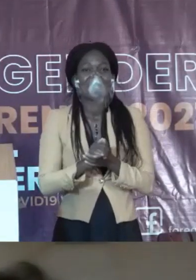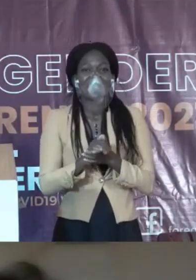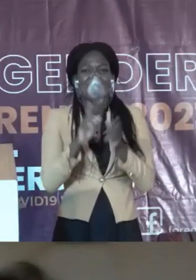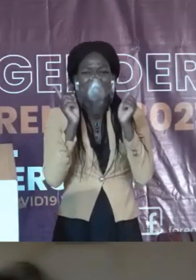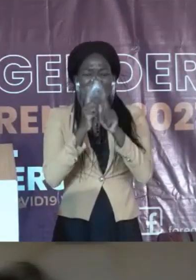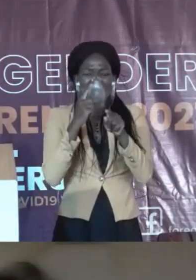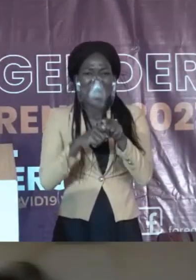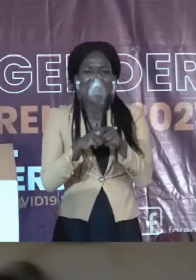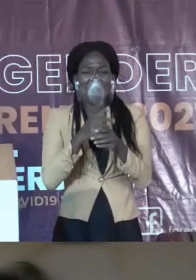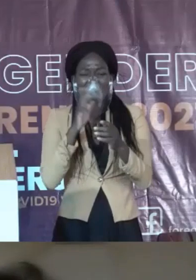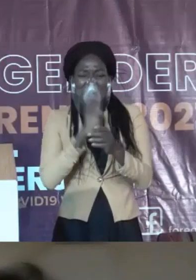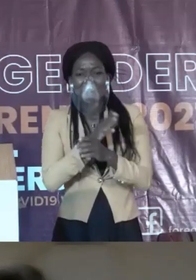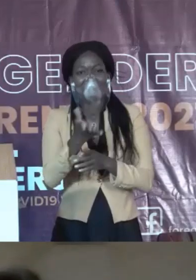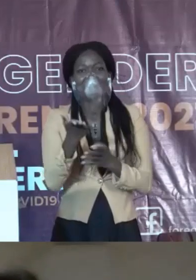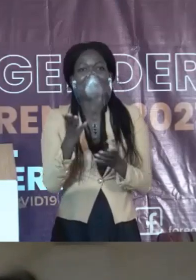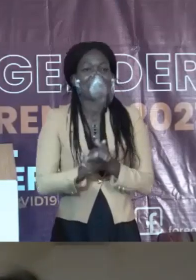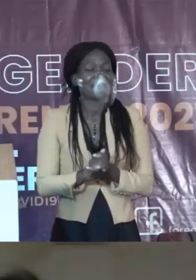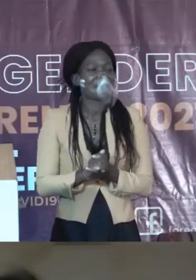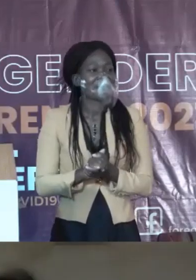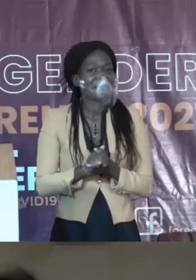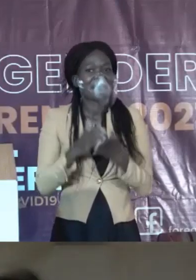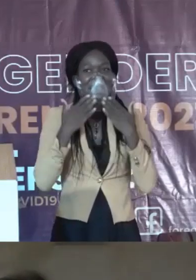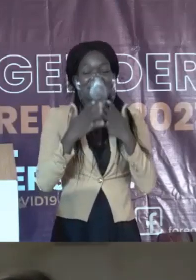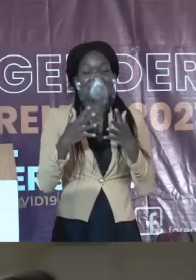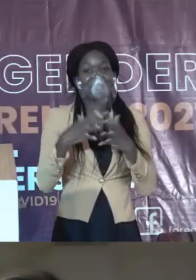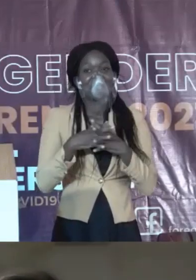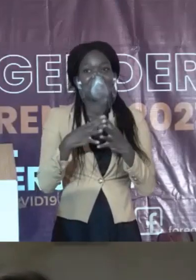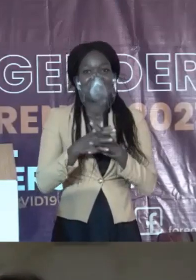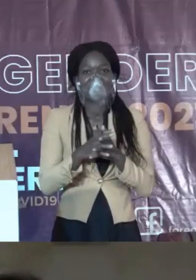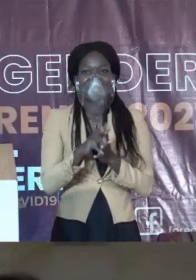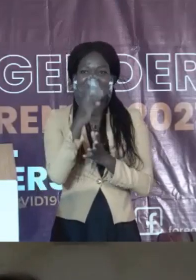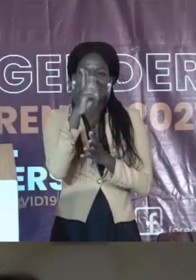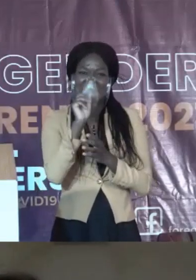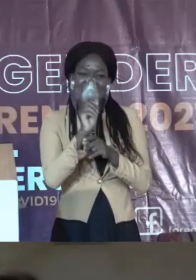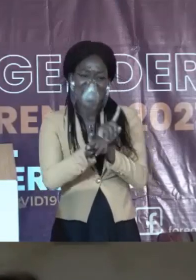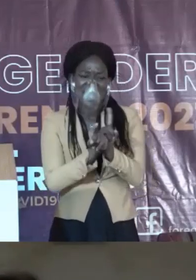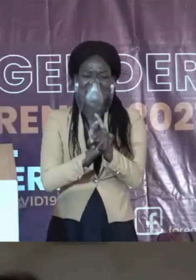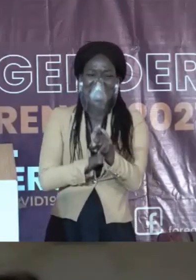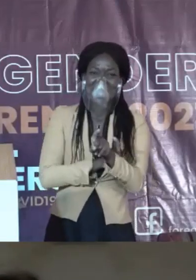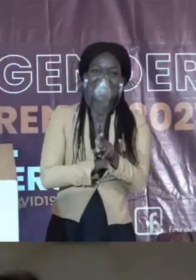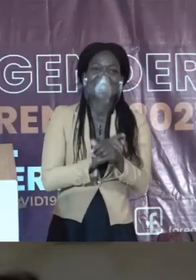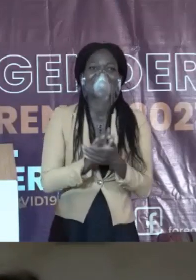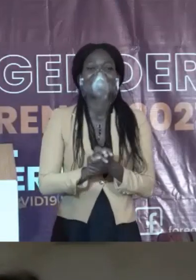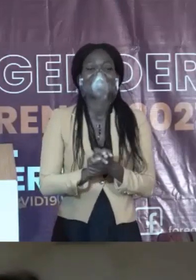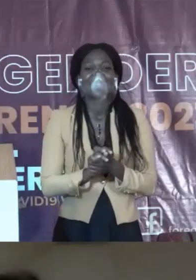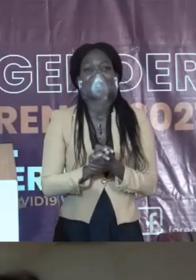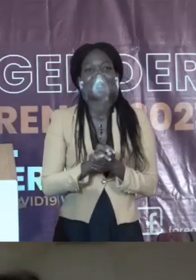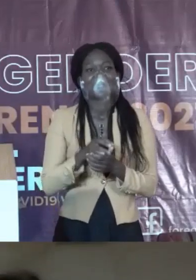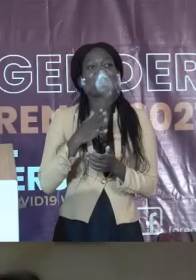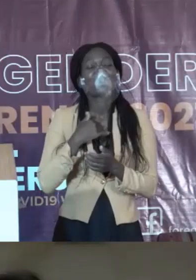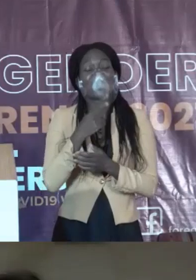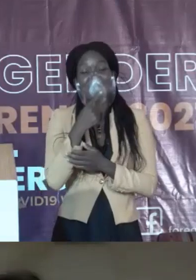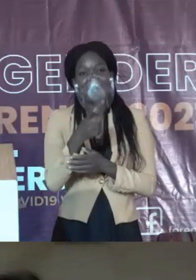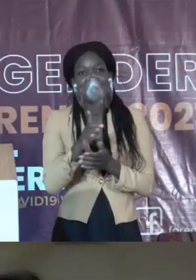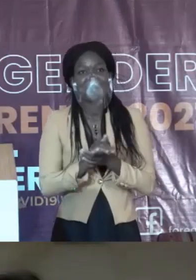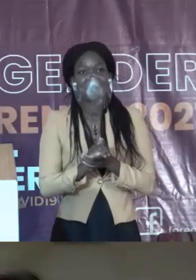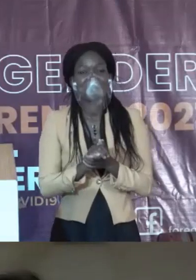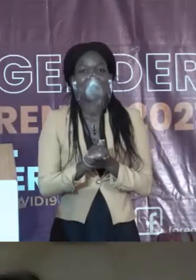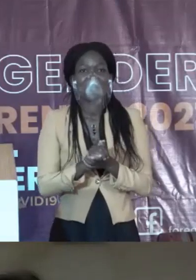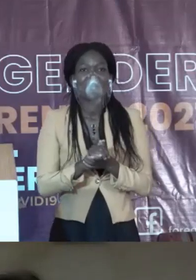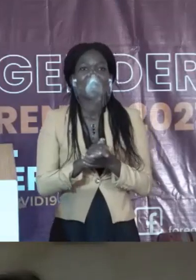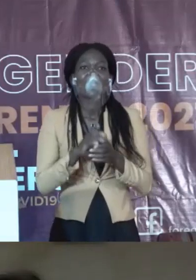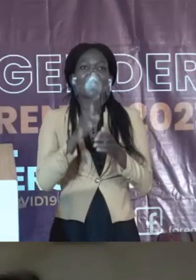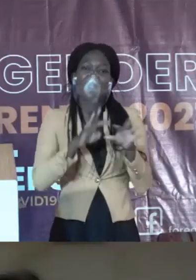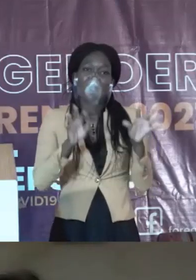you so much. In 30 seconds, we should and we must be part of the